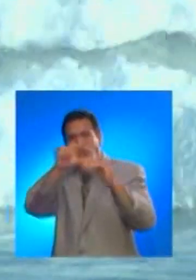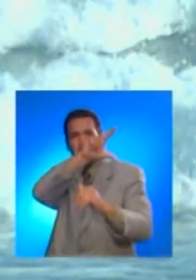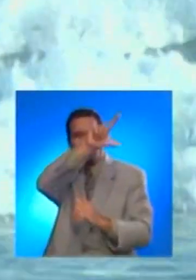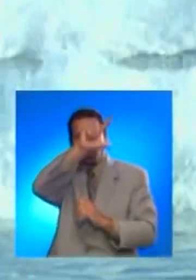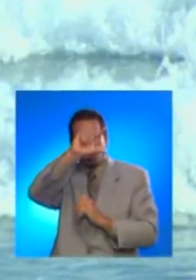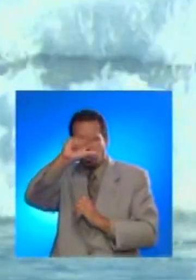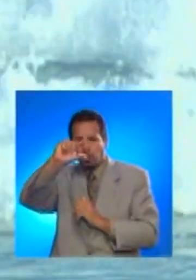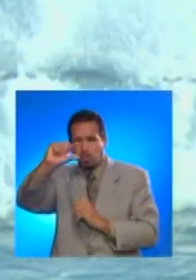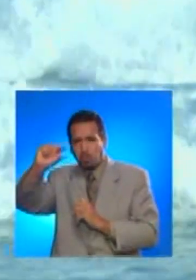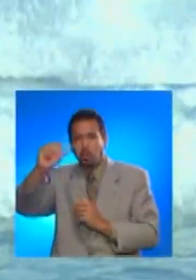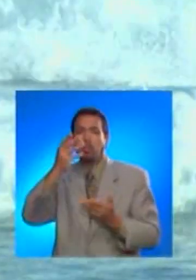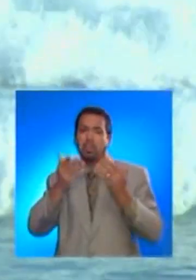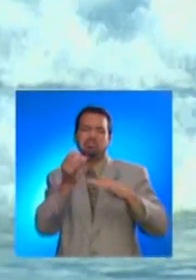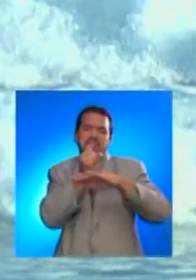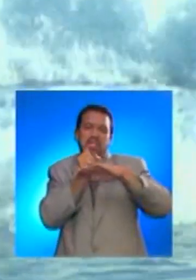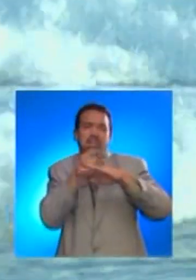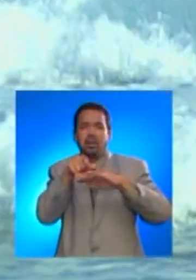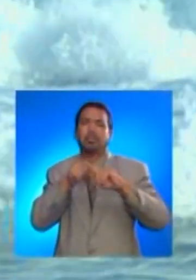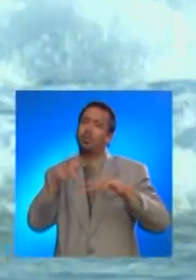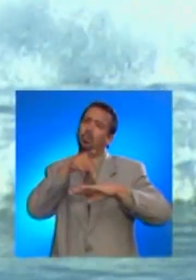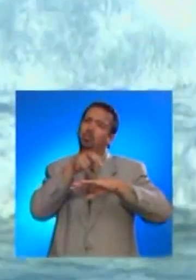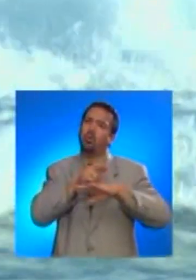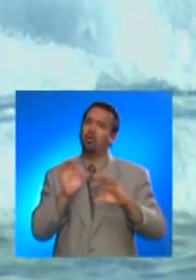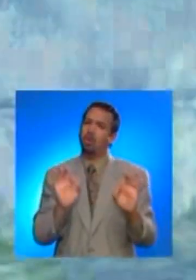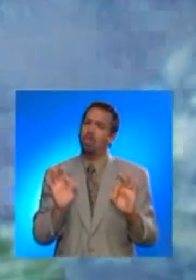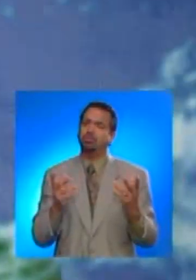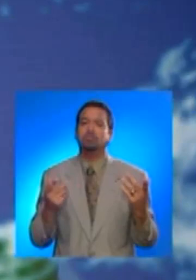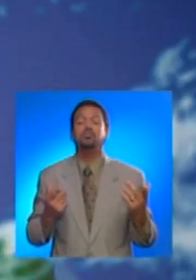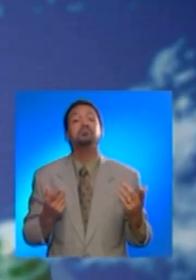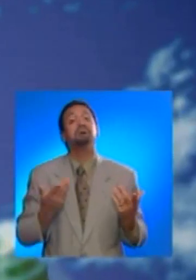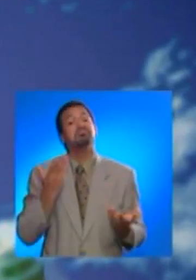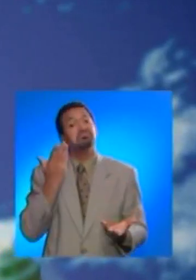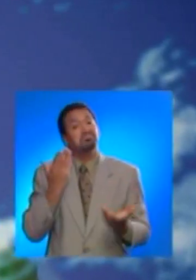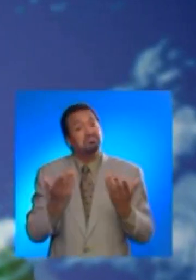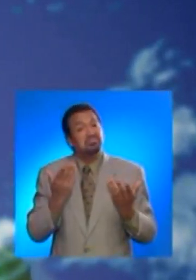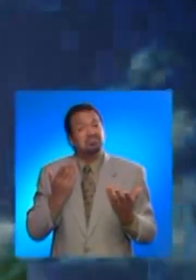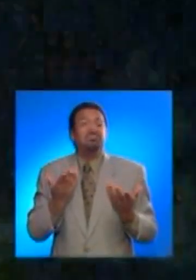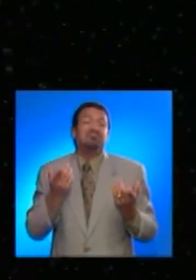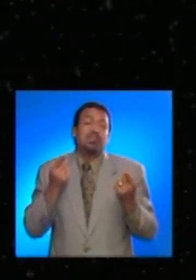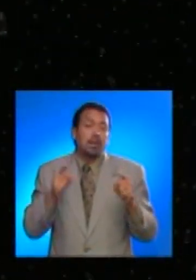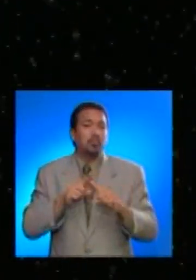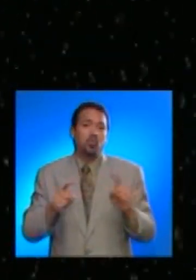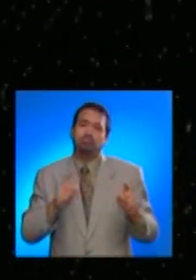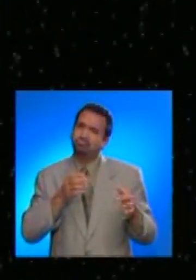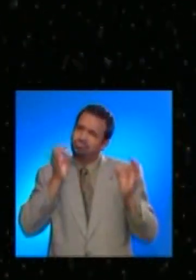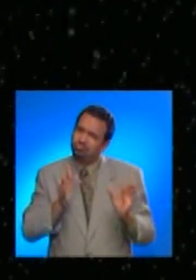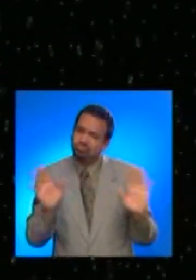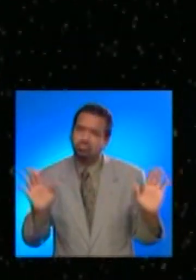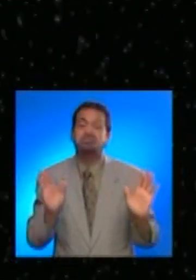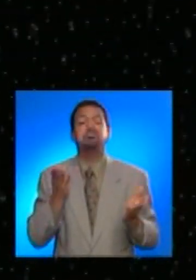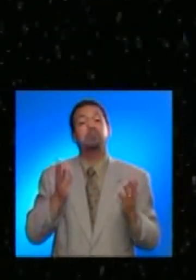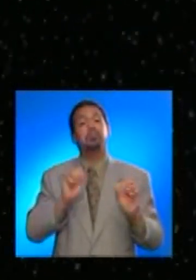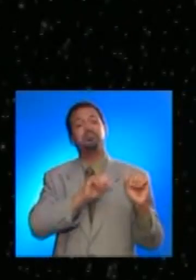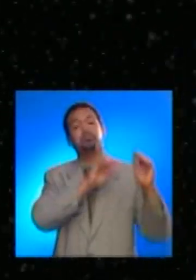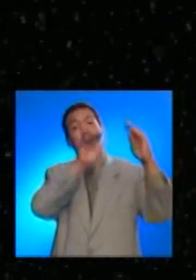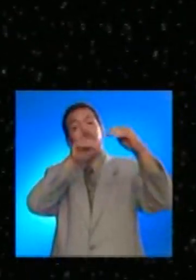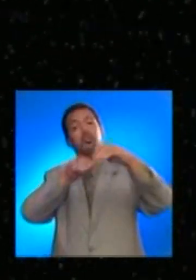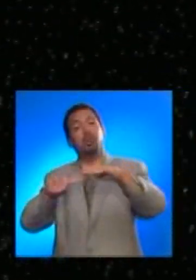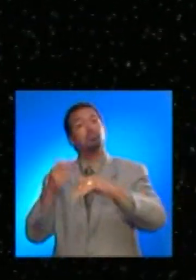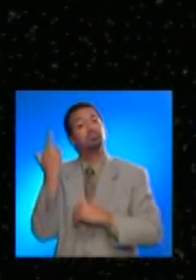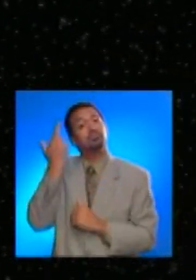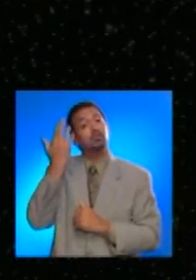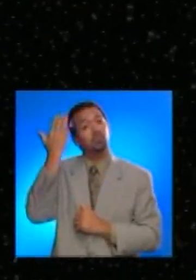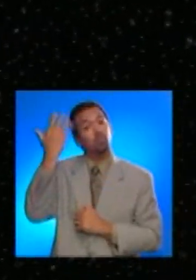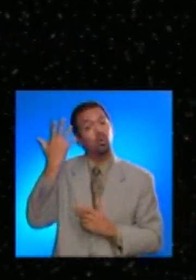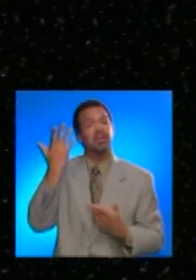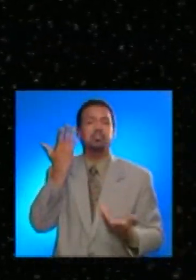diminish quickly, not affecting Puerto Rico. Although slight, there is the possibility of a tsunami being generated by the